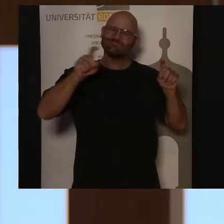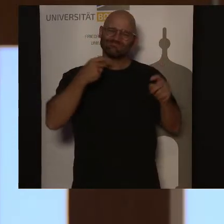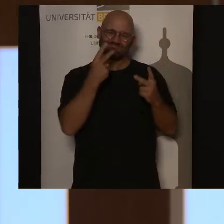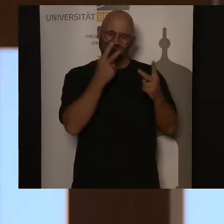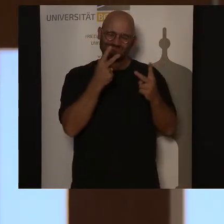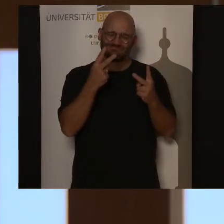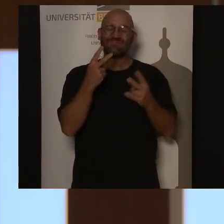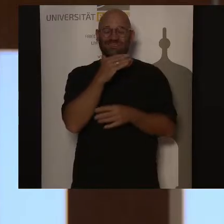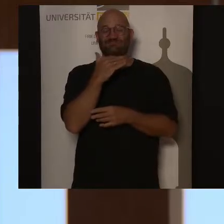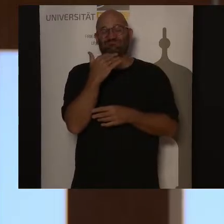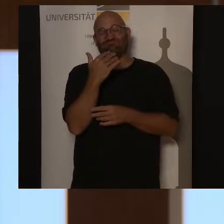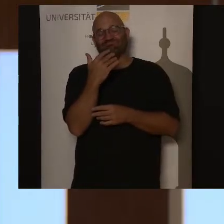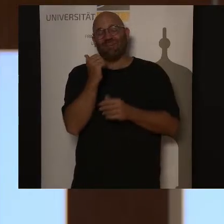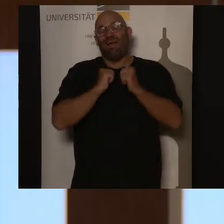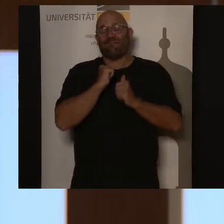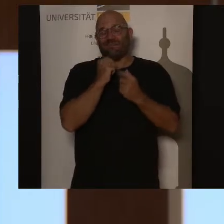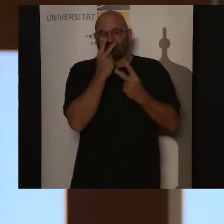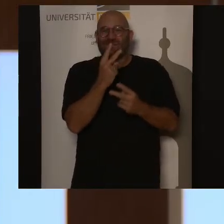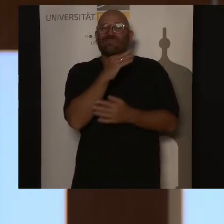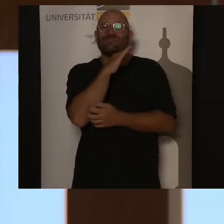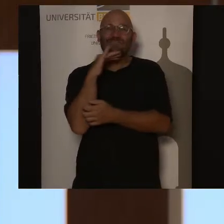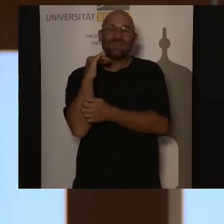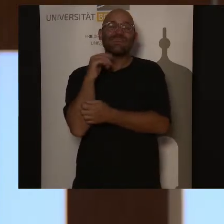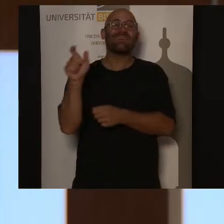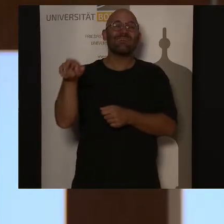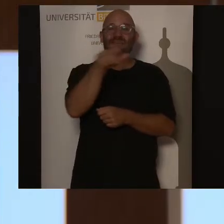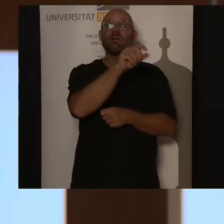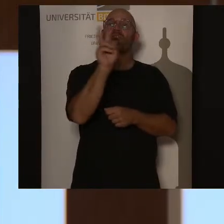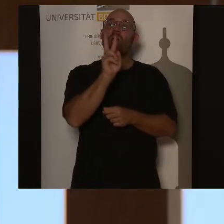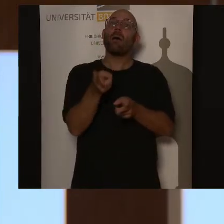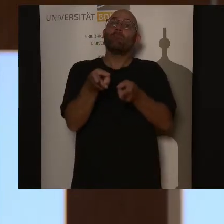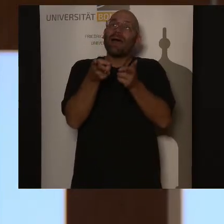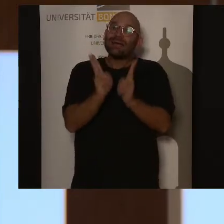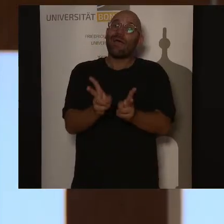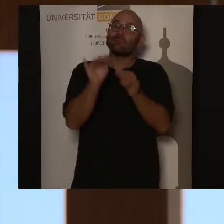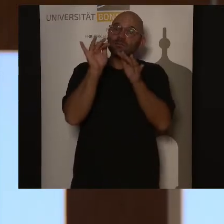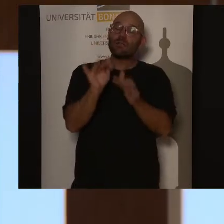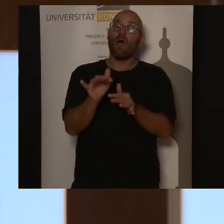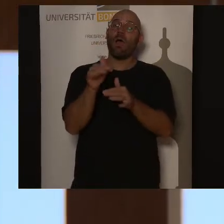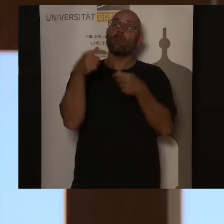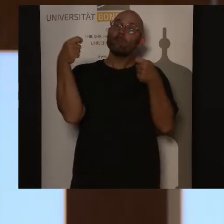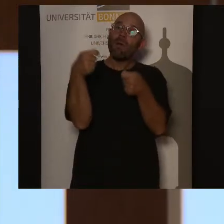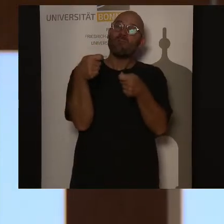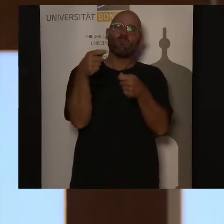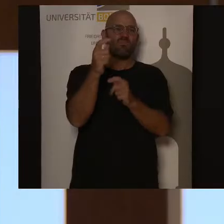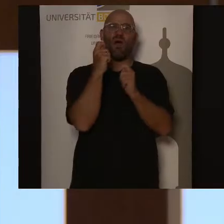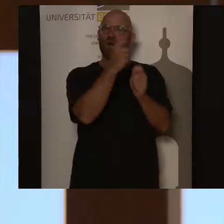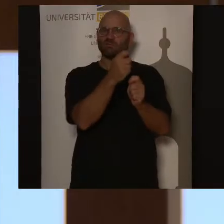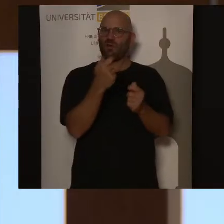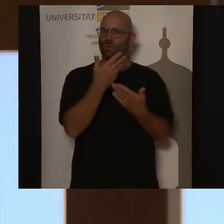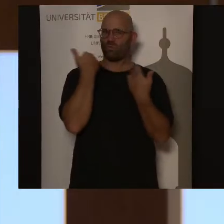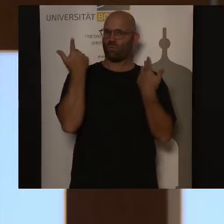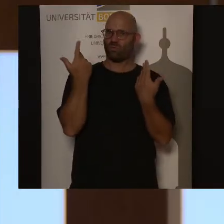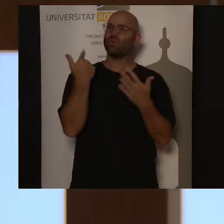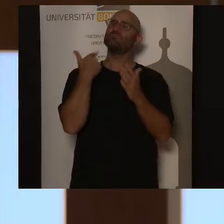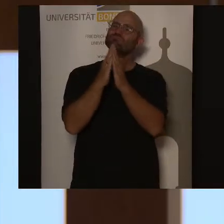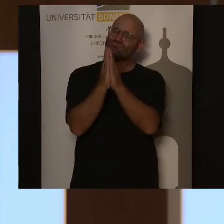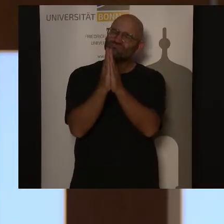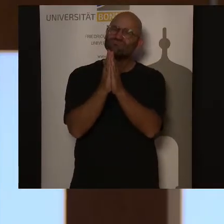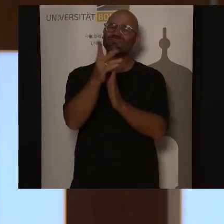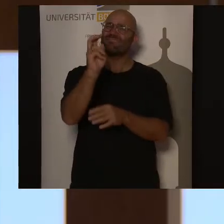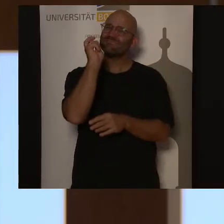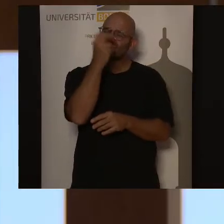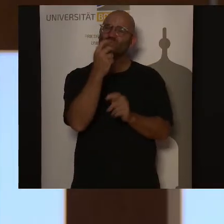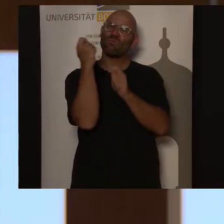may have heard of that. Many of those who might be eligible are still not applying for BAföG.